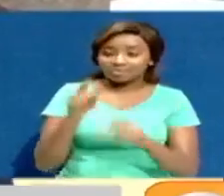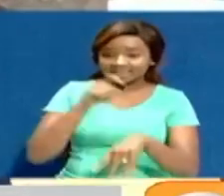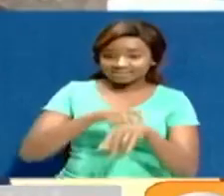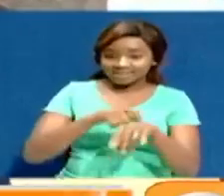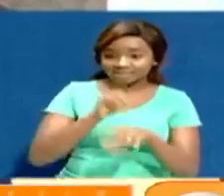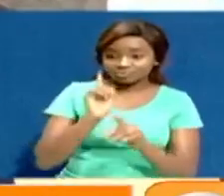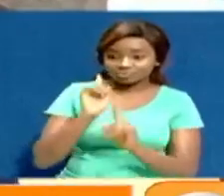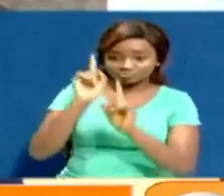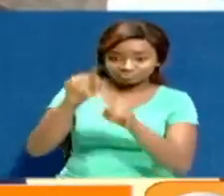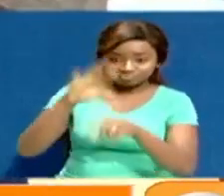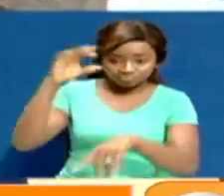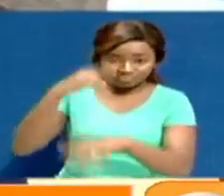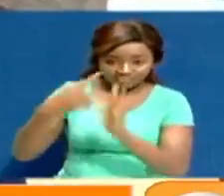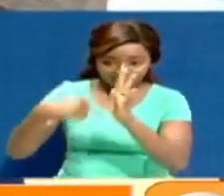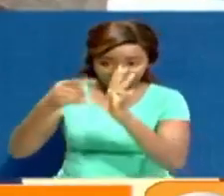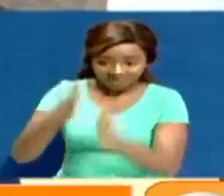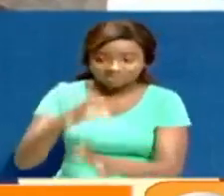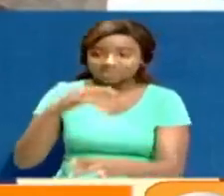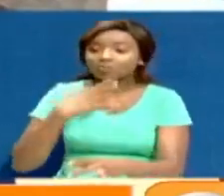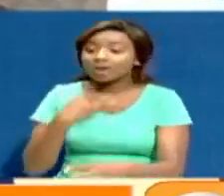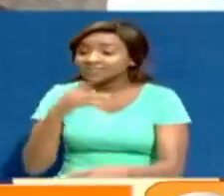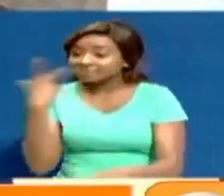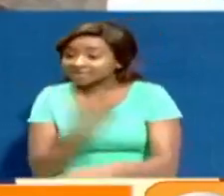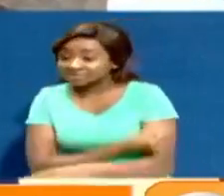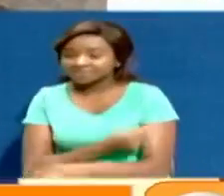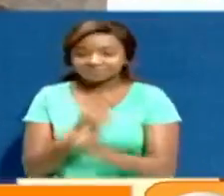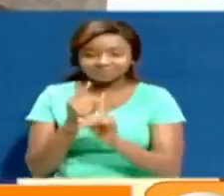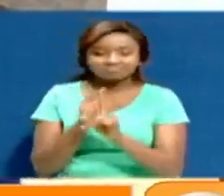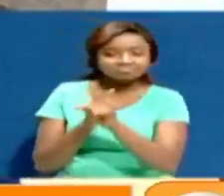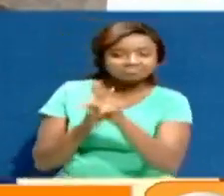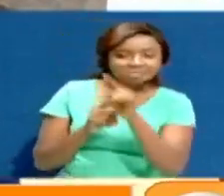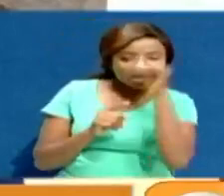as the manufacturers are concerned. We also have to have